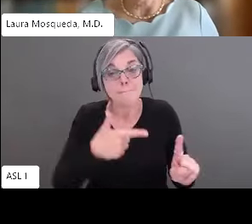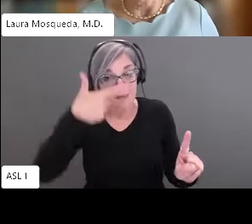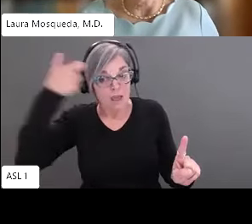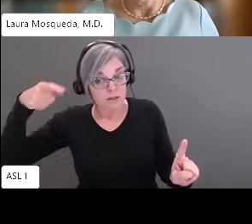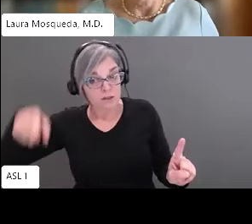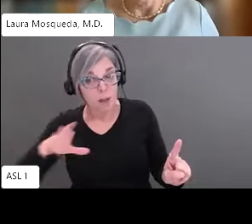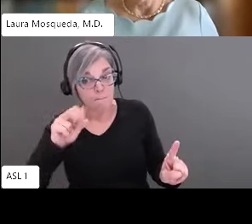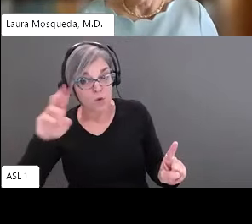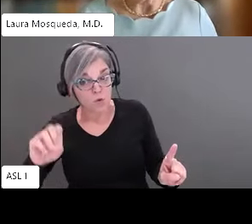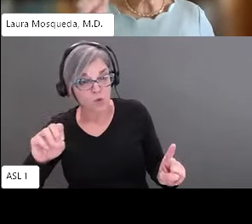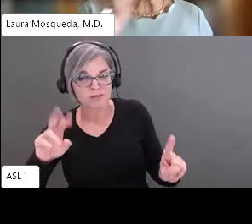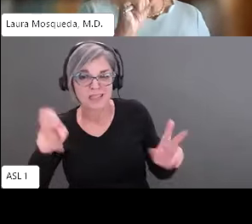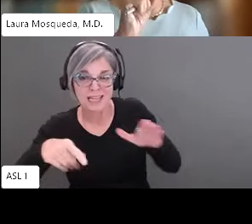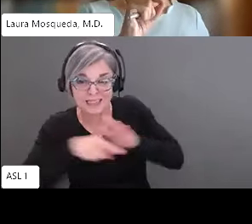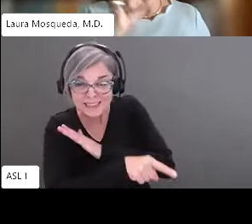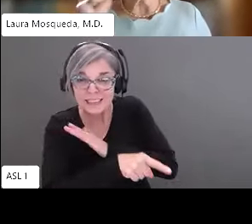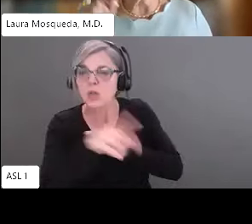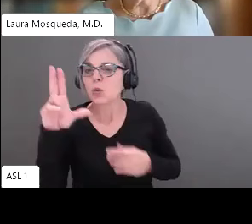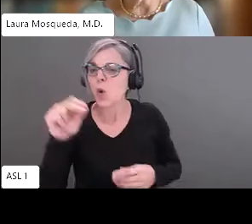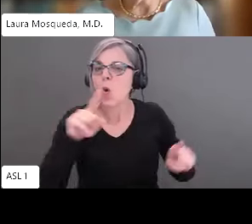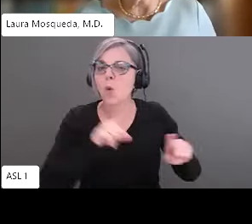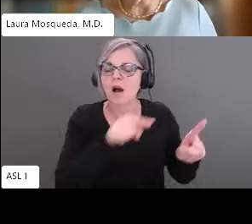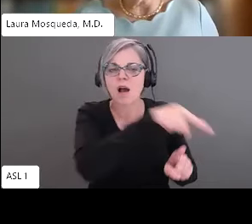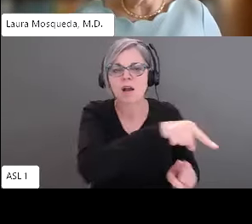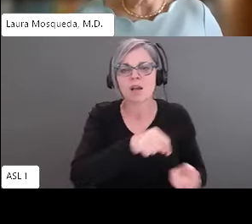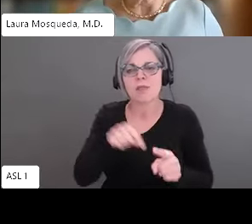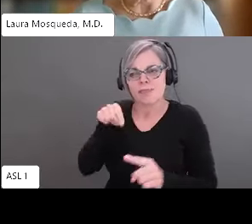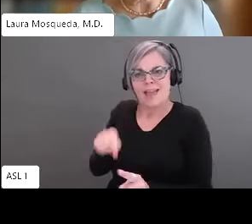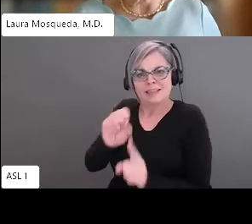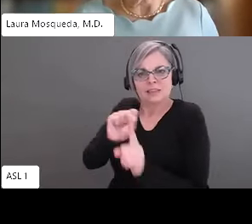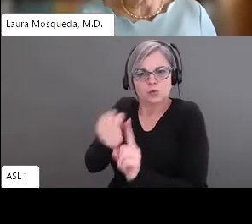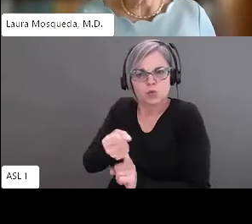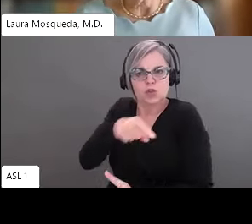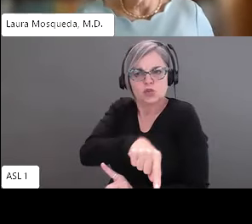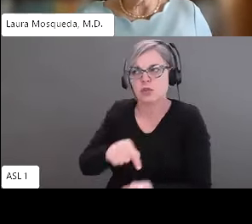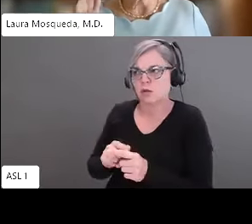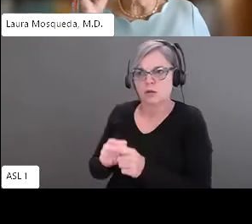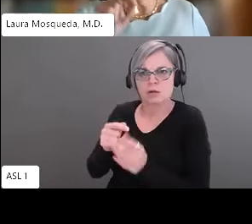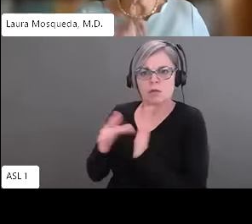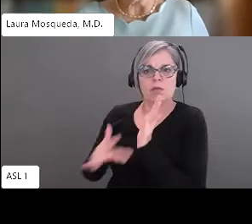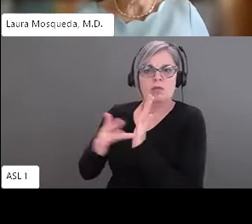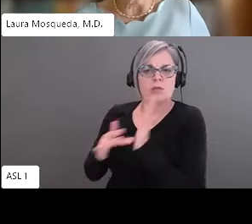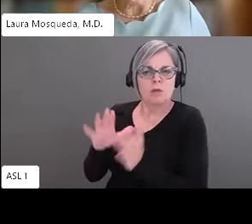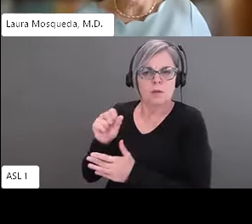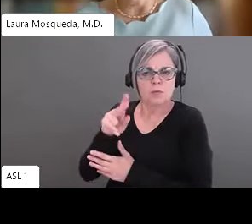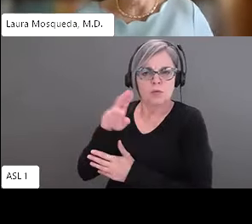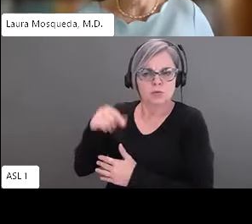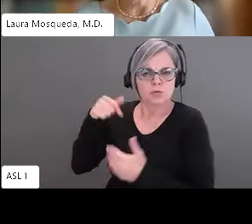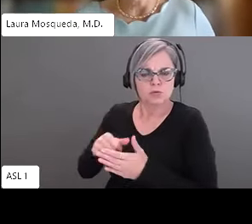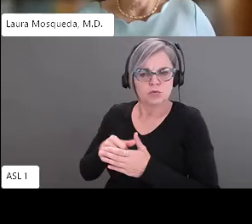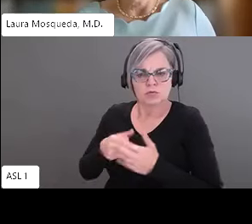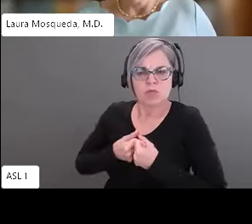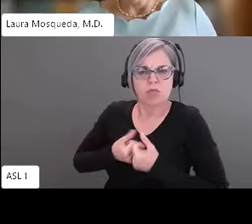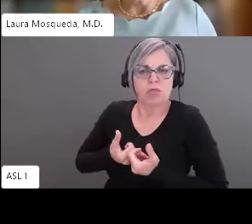situation. And just like there's secondhand smoke when you're around cigarettes, there is secondhand elder